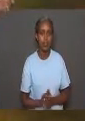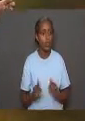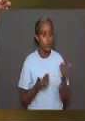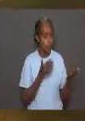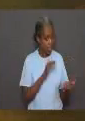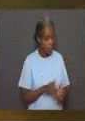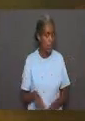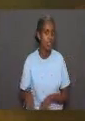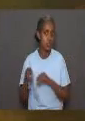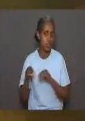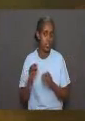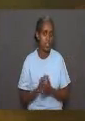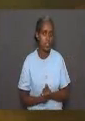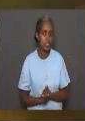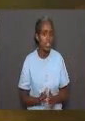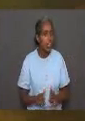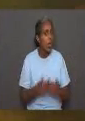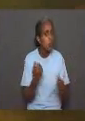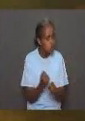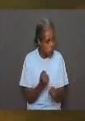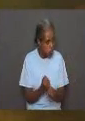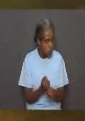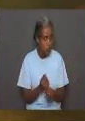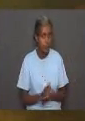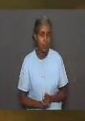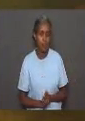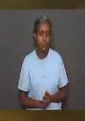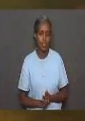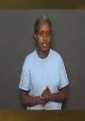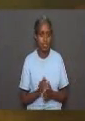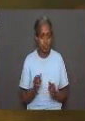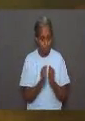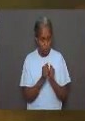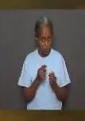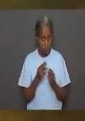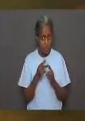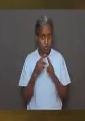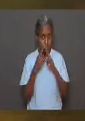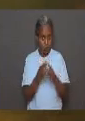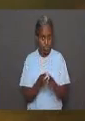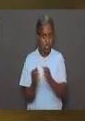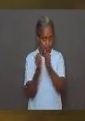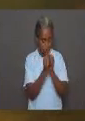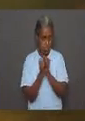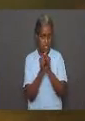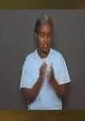Welcome back, students. How did you do? Let us go through the solution together.